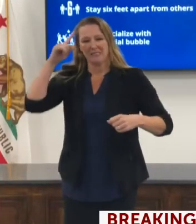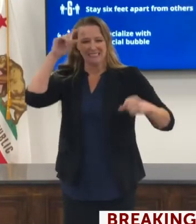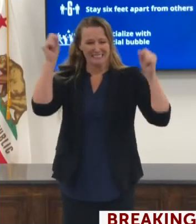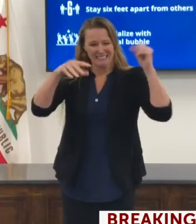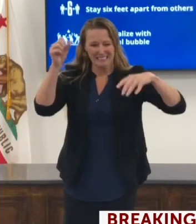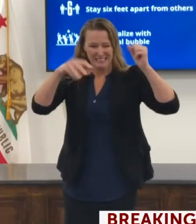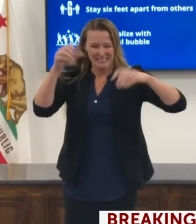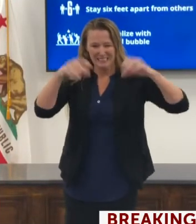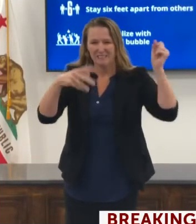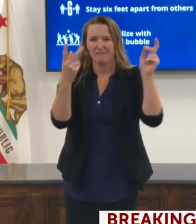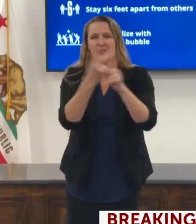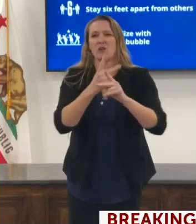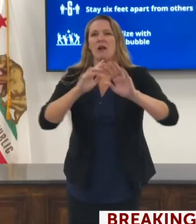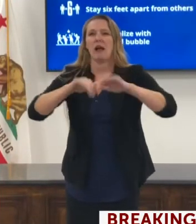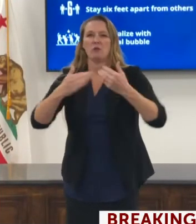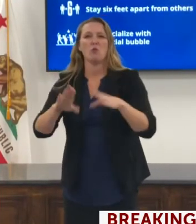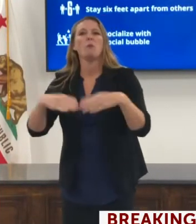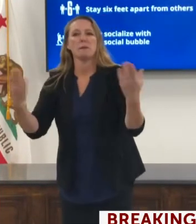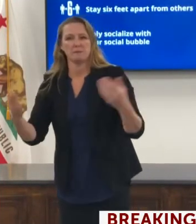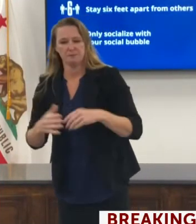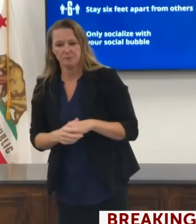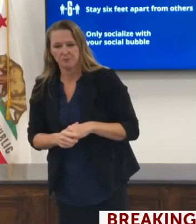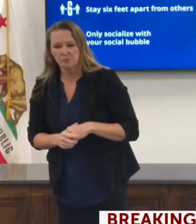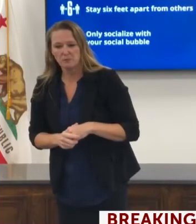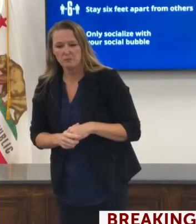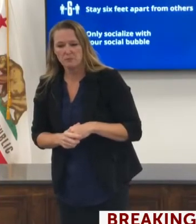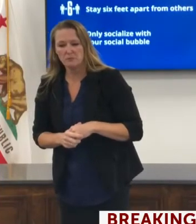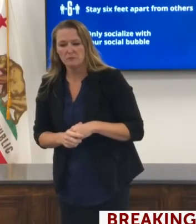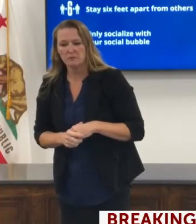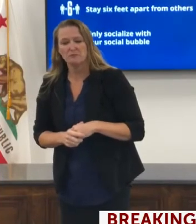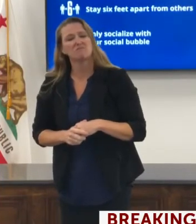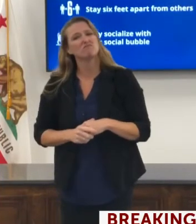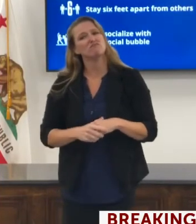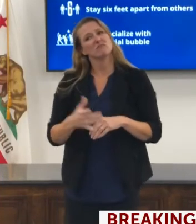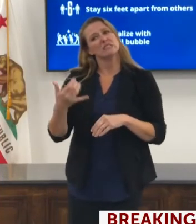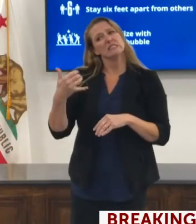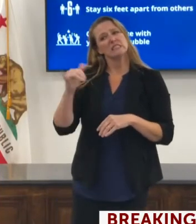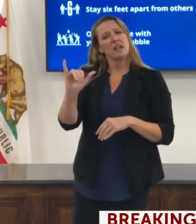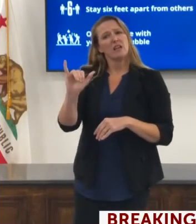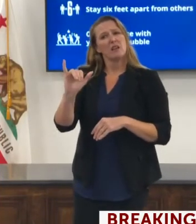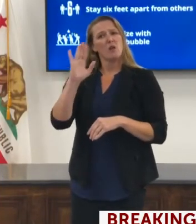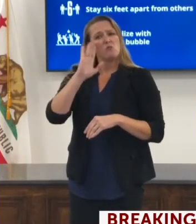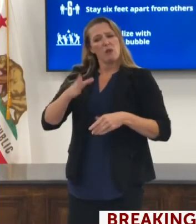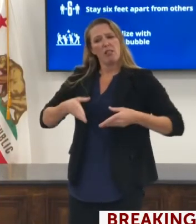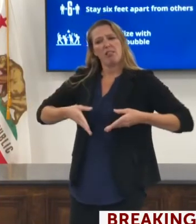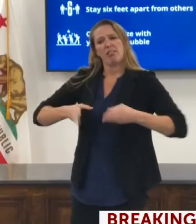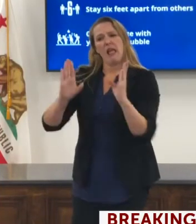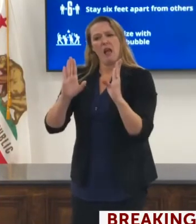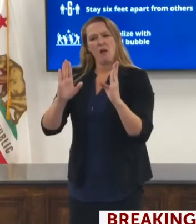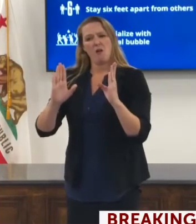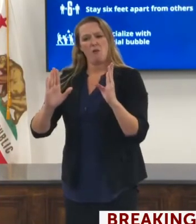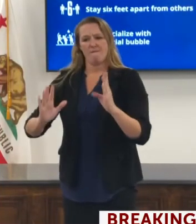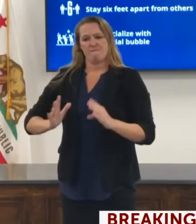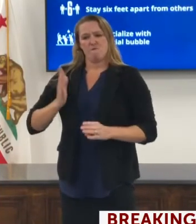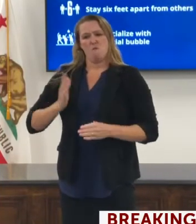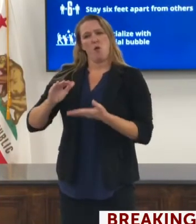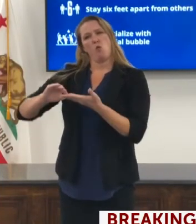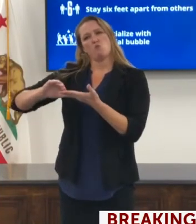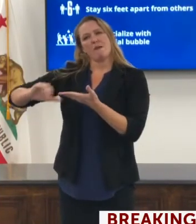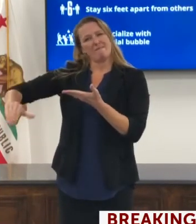We are still allowing, however, for the elementary school waiver process, which is slightly more formal in